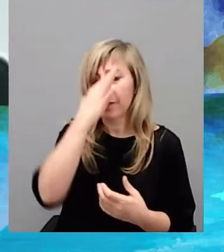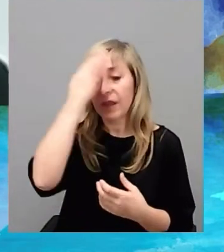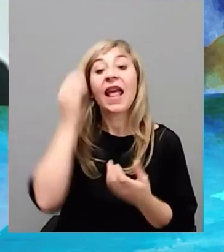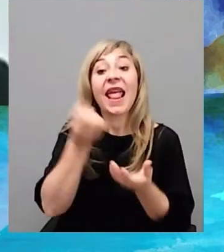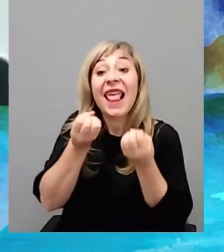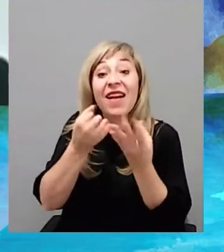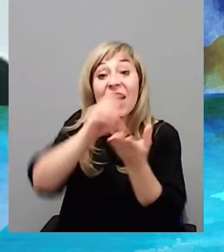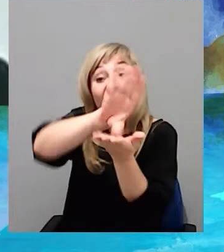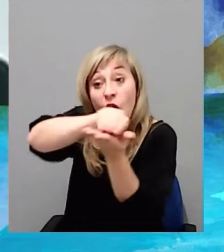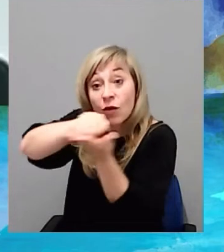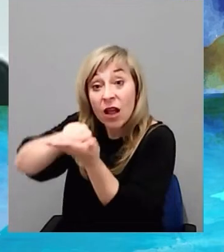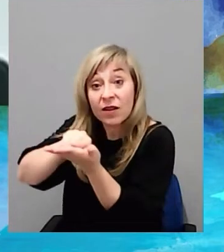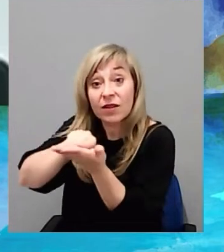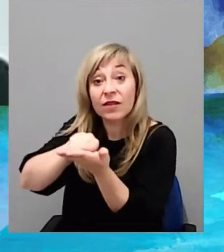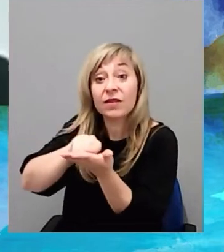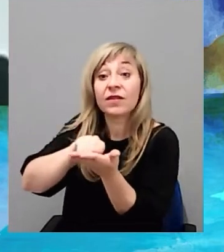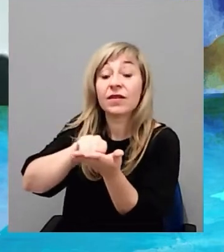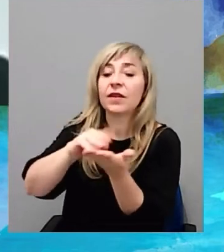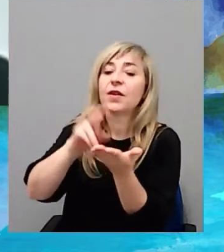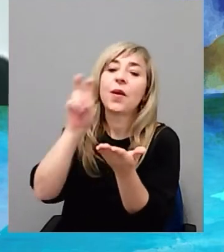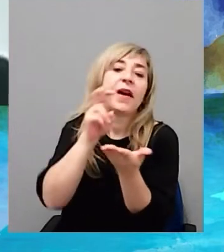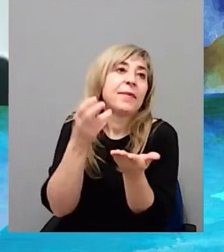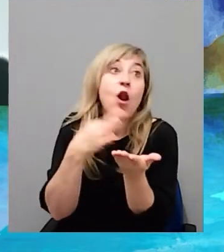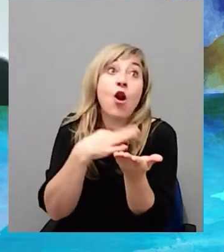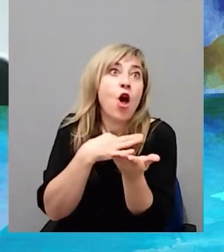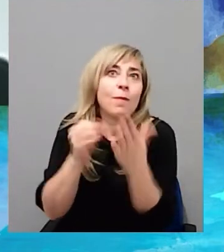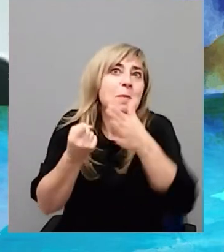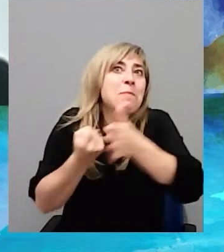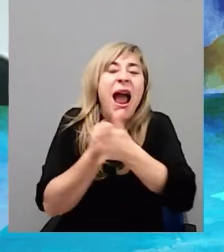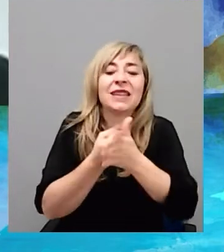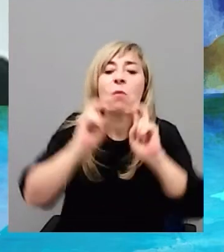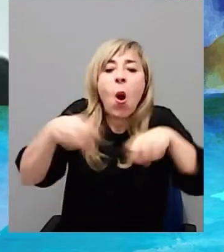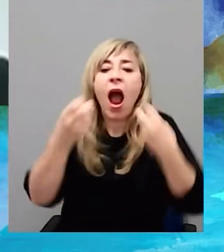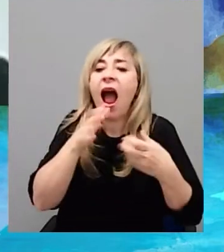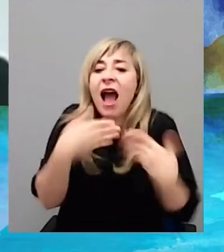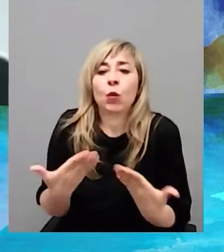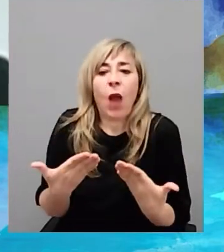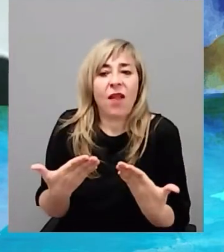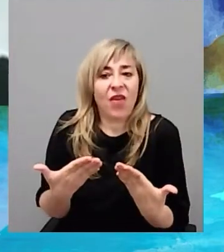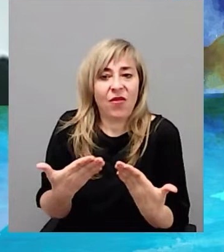and obtain the most updated information possible